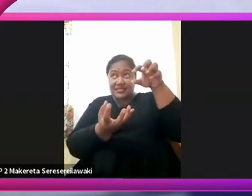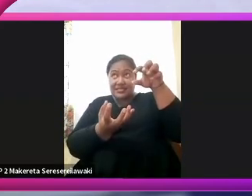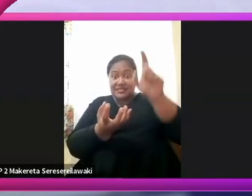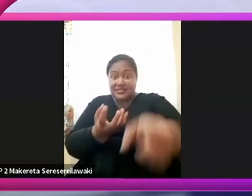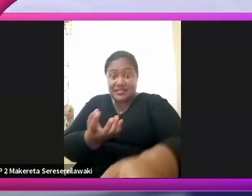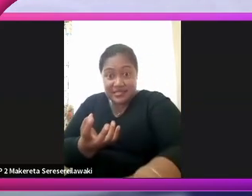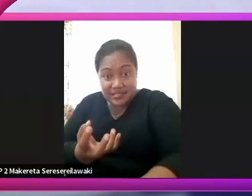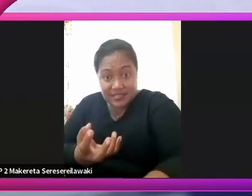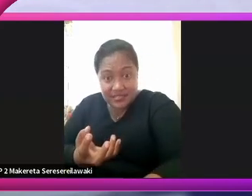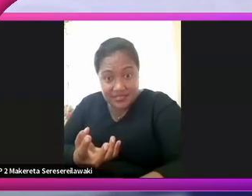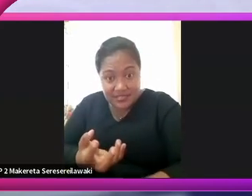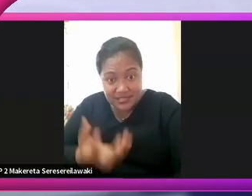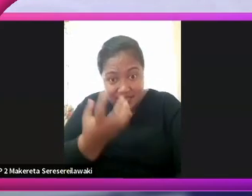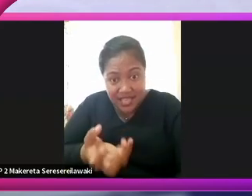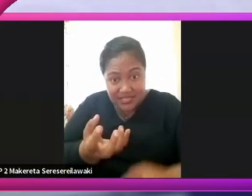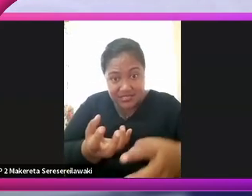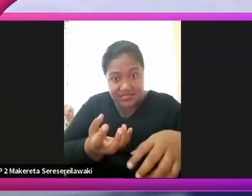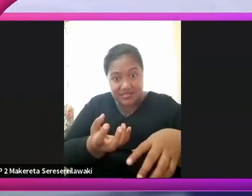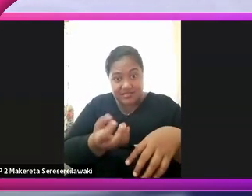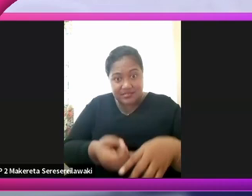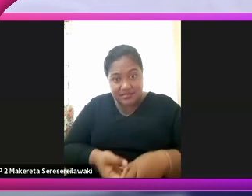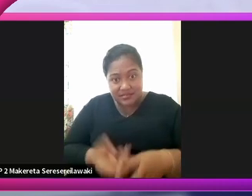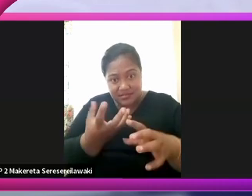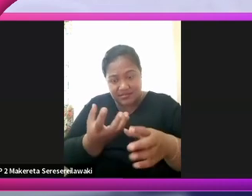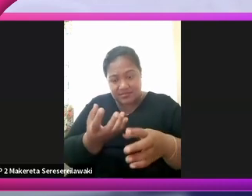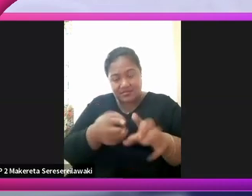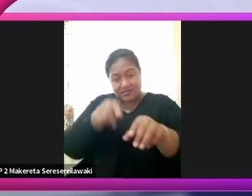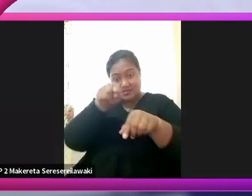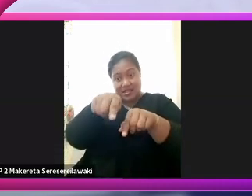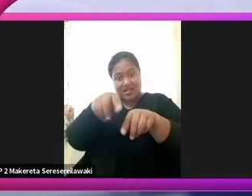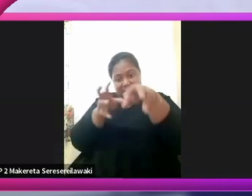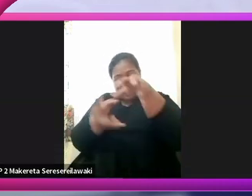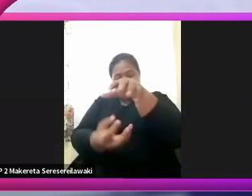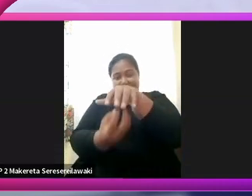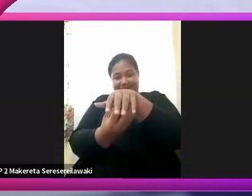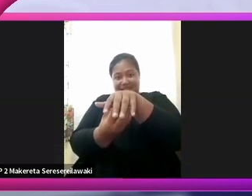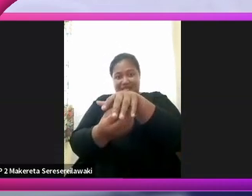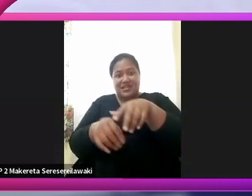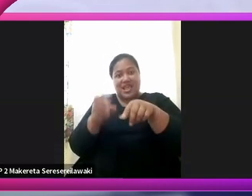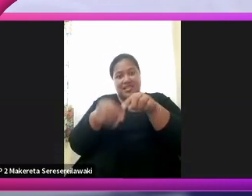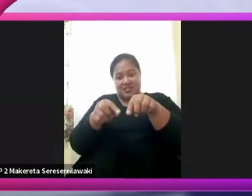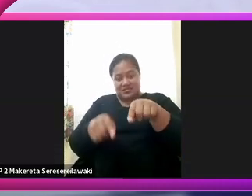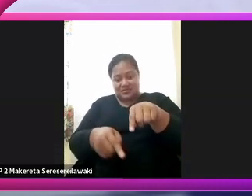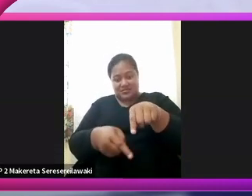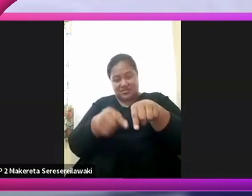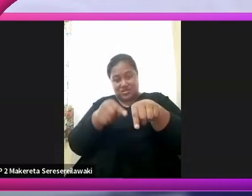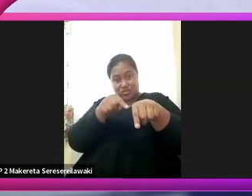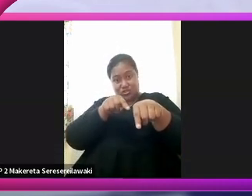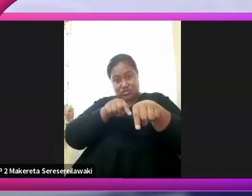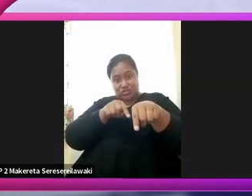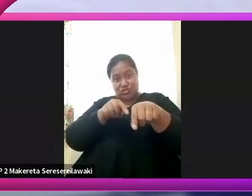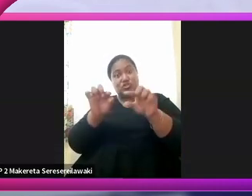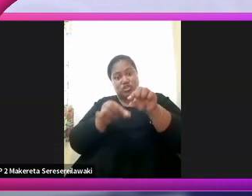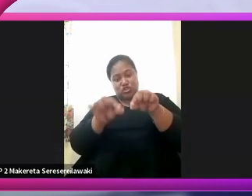the sac under the penis, and also by tube, and then come down. And so the men have